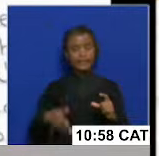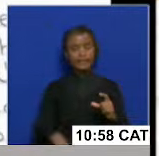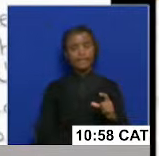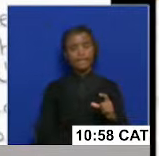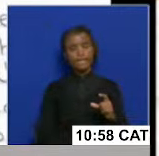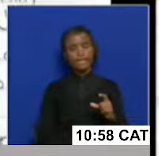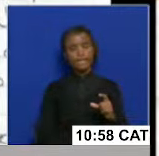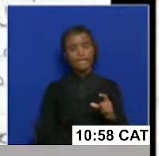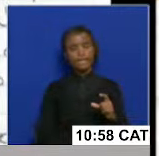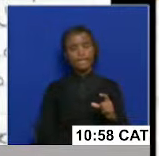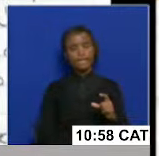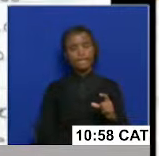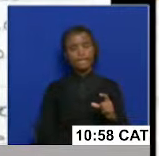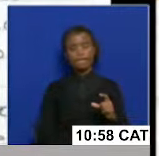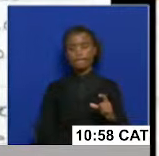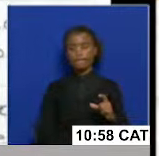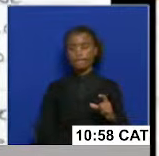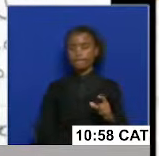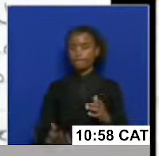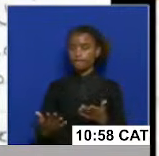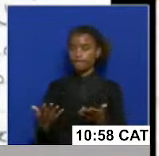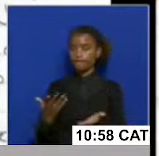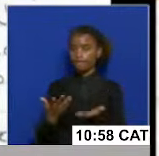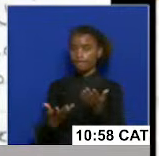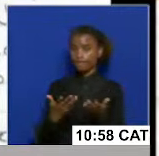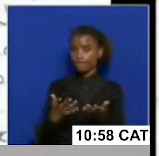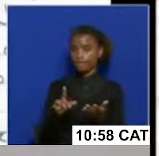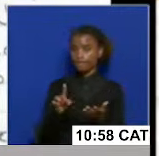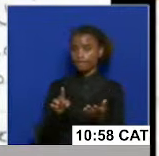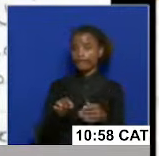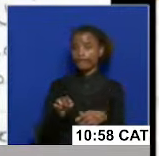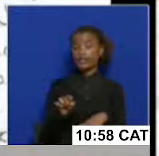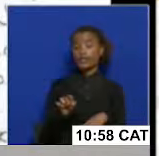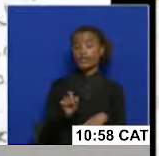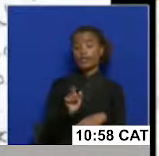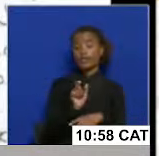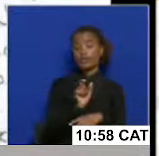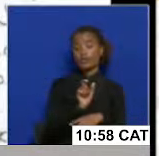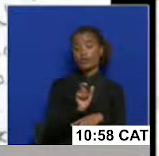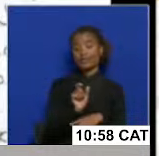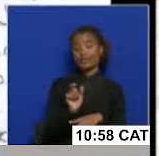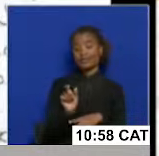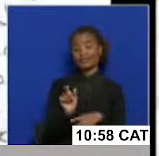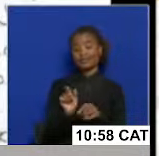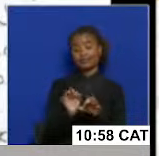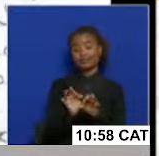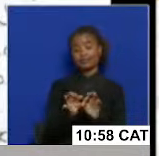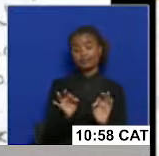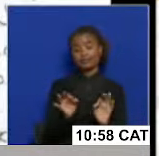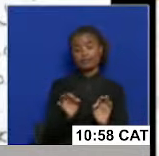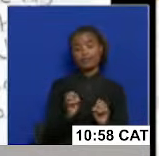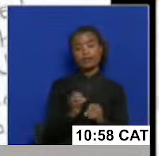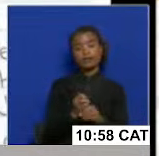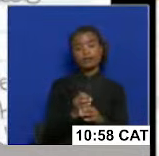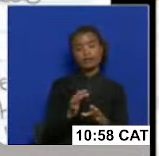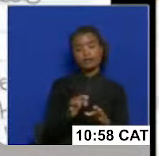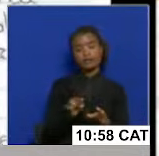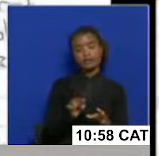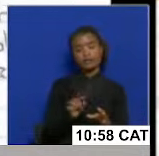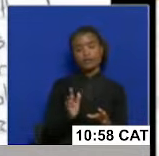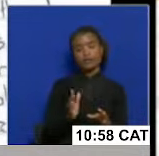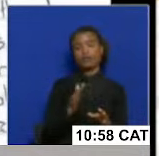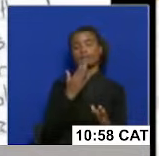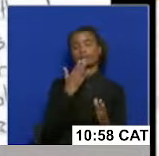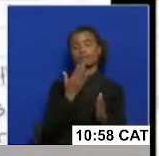Perhaps just give us the first few words Indeed, of the... indeed, Chairperson. Yes. If you turn over the page, please, witness K.